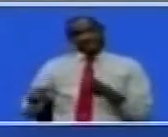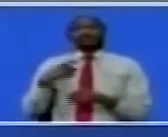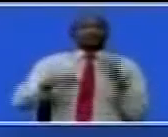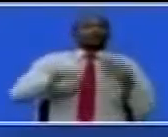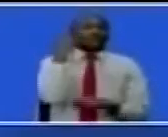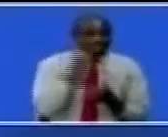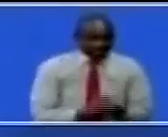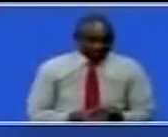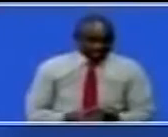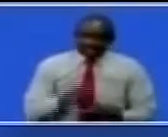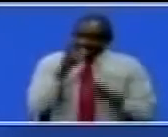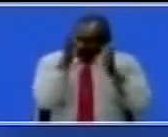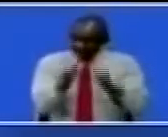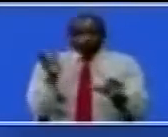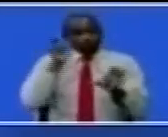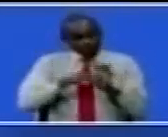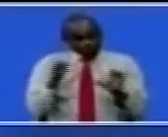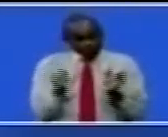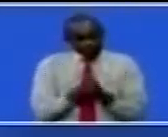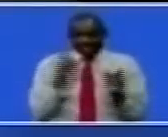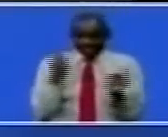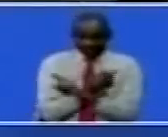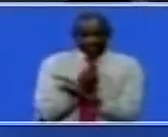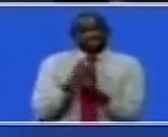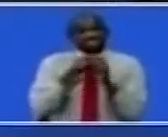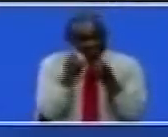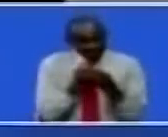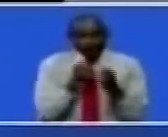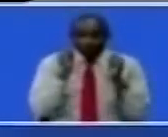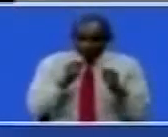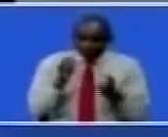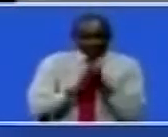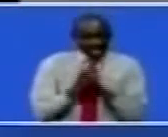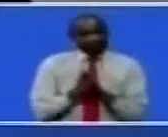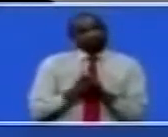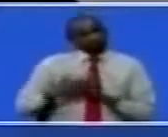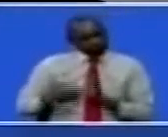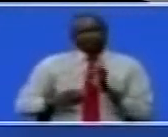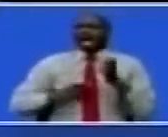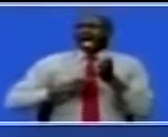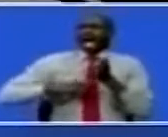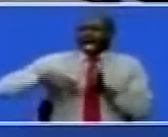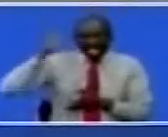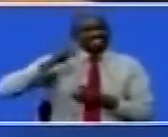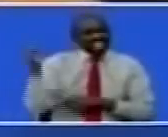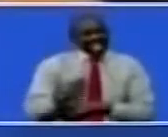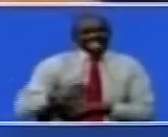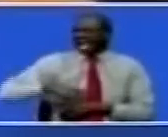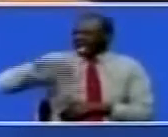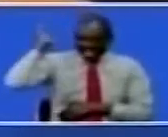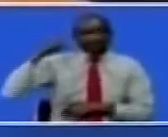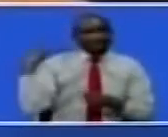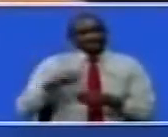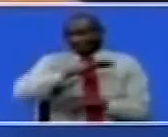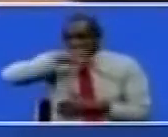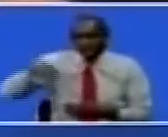hilo. Carter atajiunga na klabu ya Racing Metro na anatarajiwa kuwa mchezaji wa raga anayelipwa zaidi duniani. A fairy